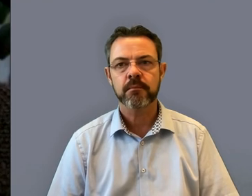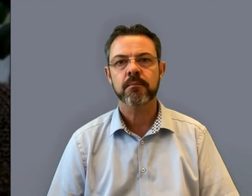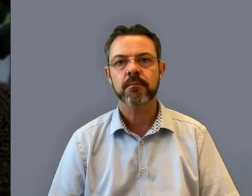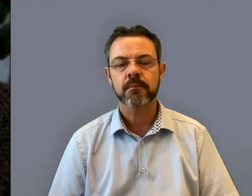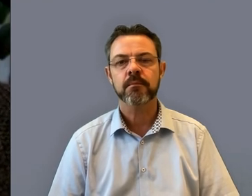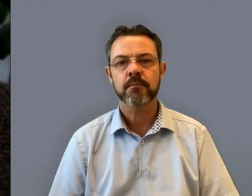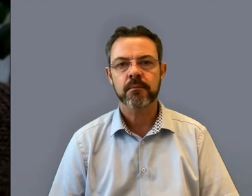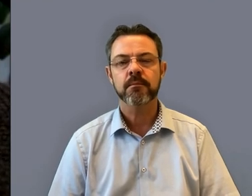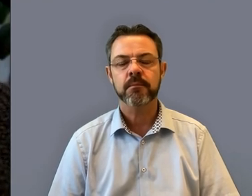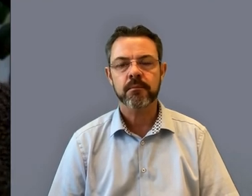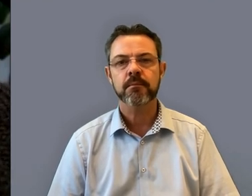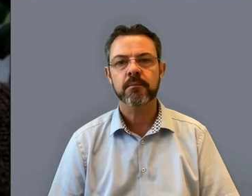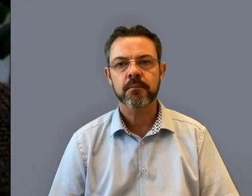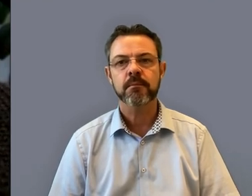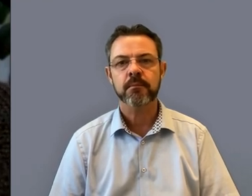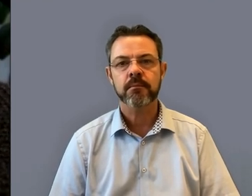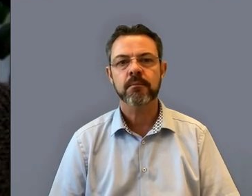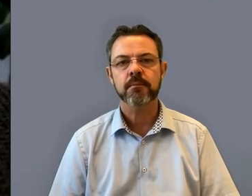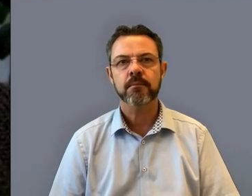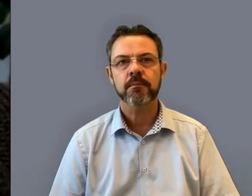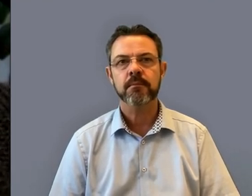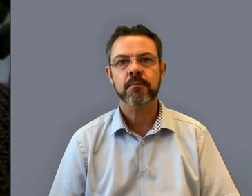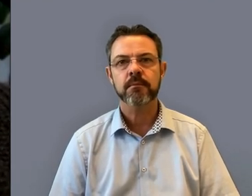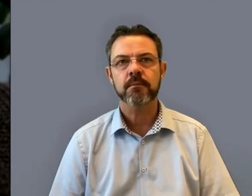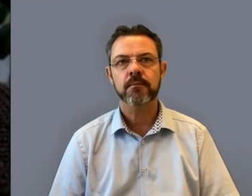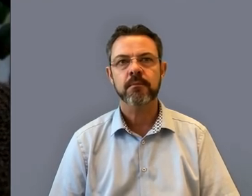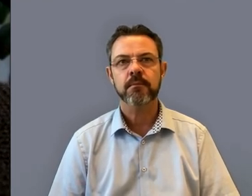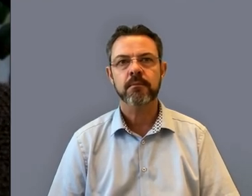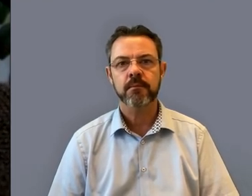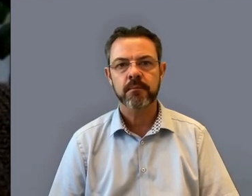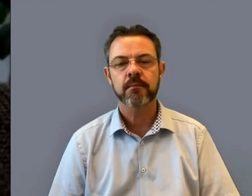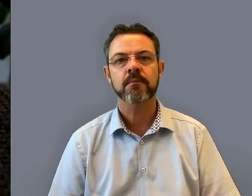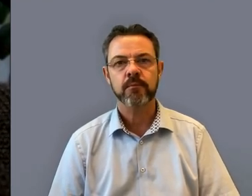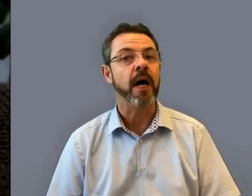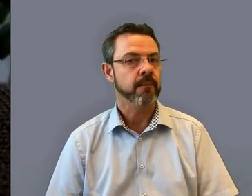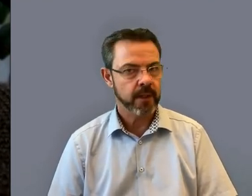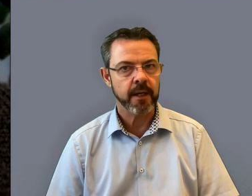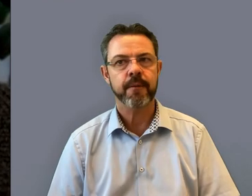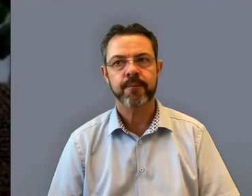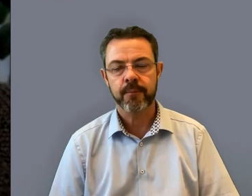have a optimization model can probably cater well for variability.